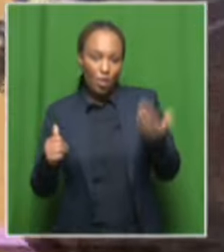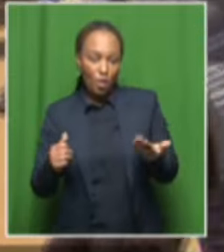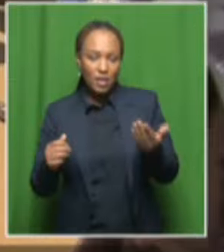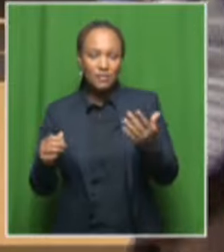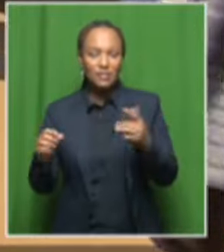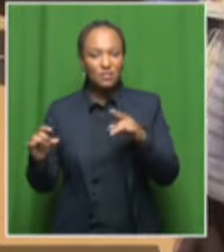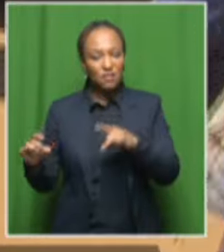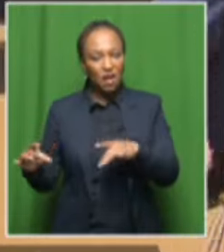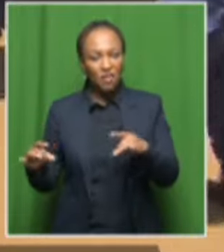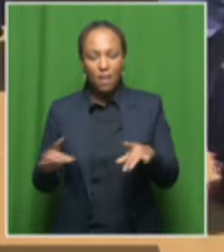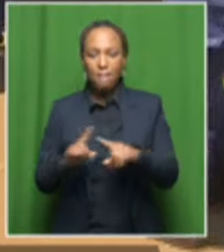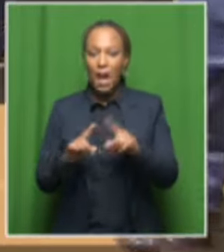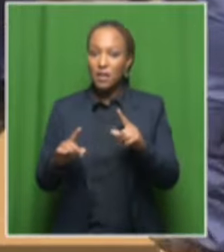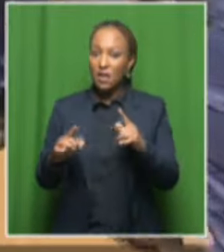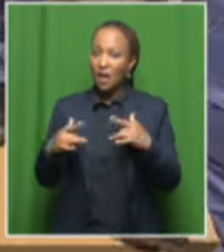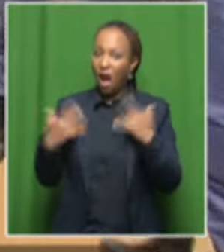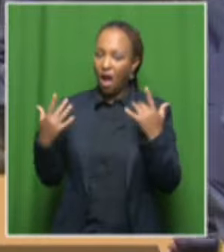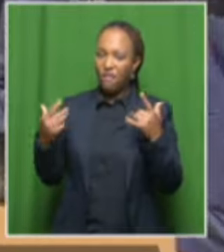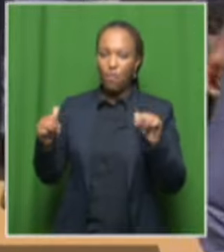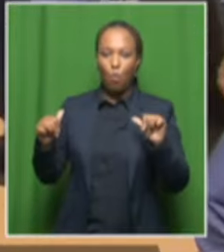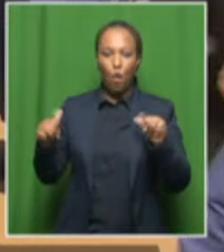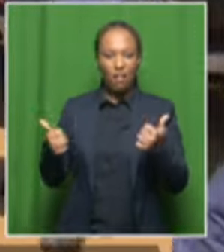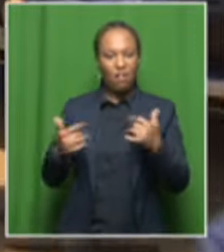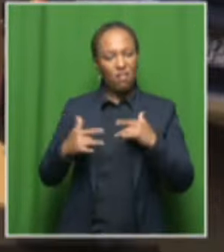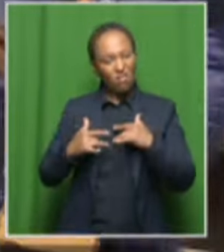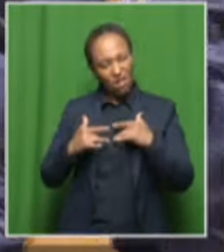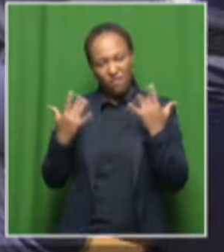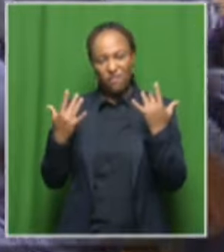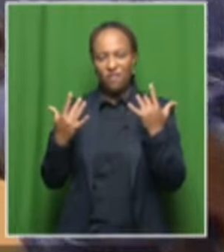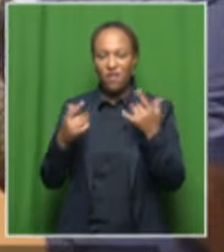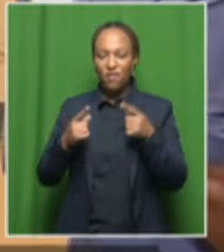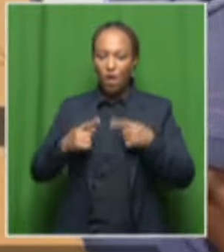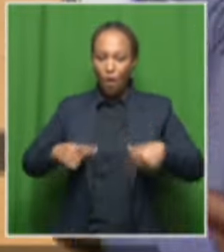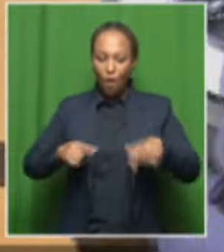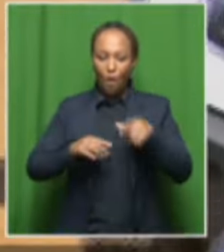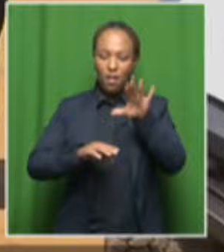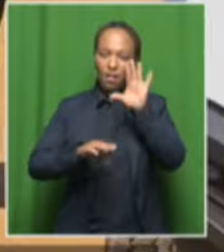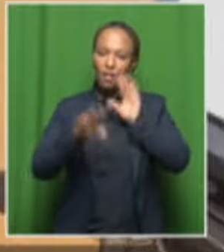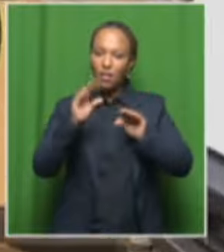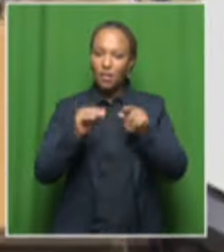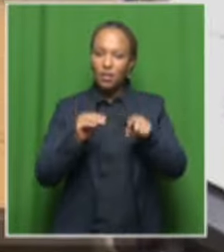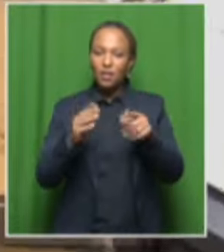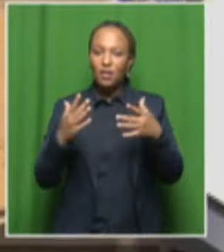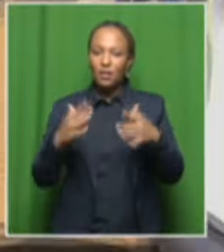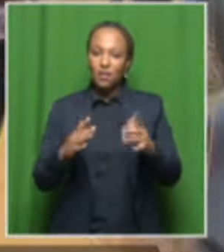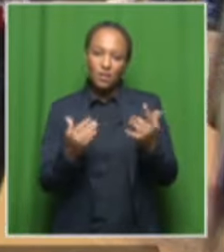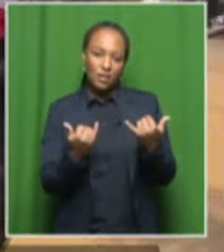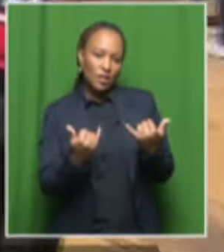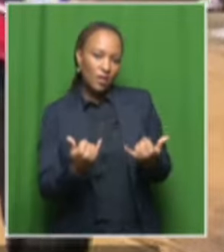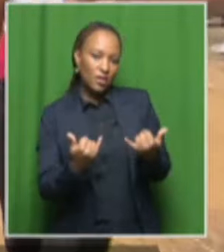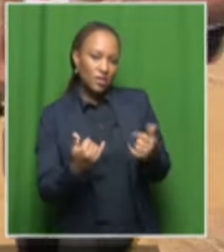all suffered, but a life well led from which we can all learn. Served with integrity